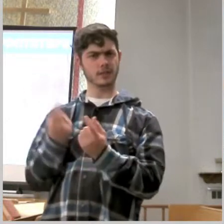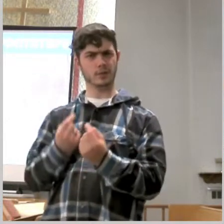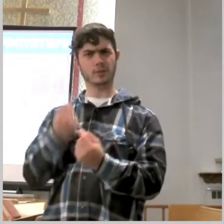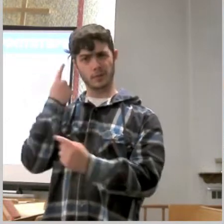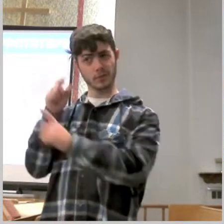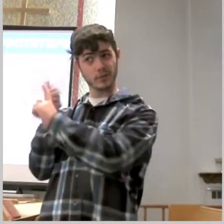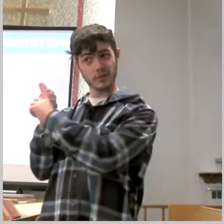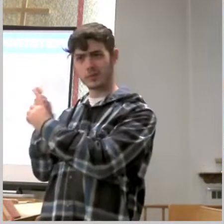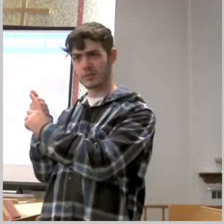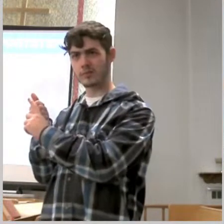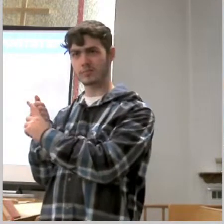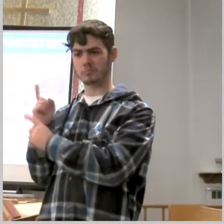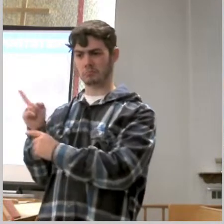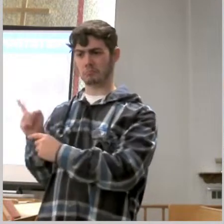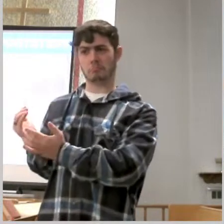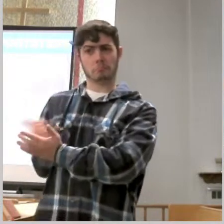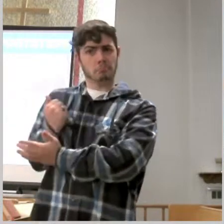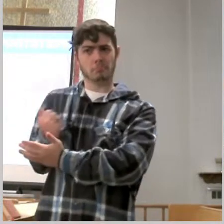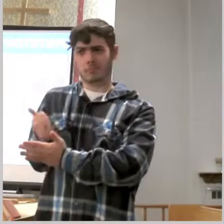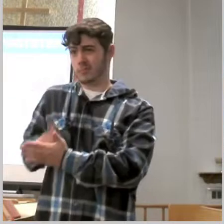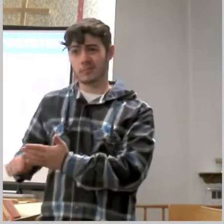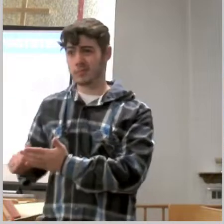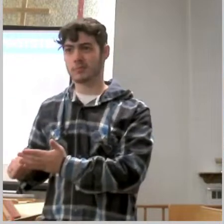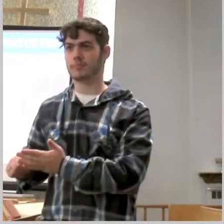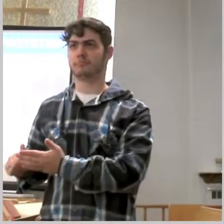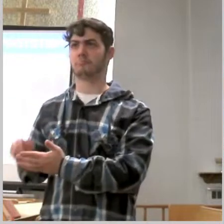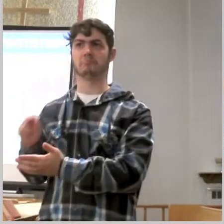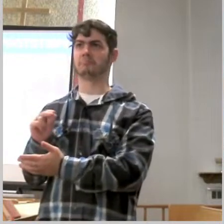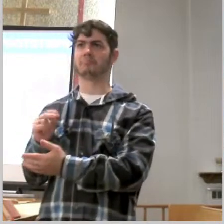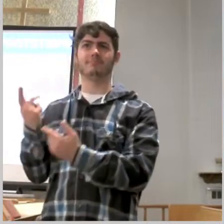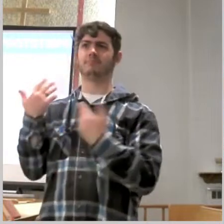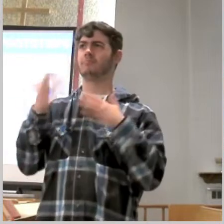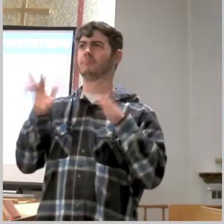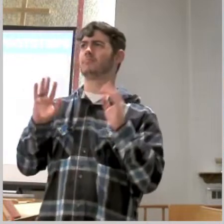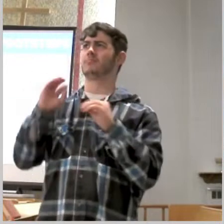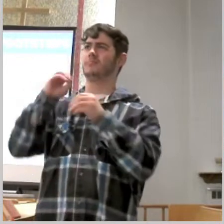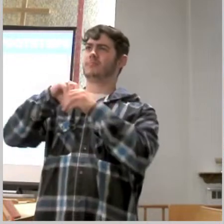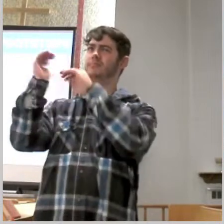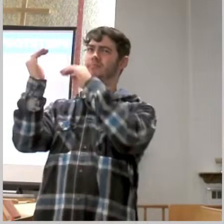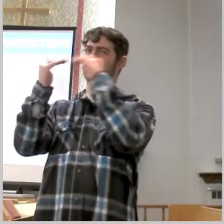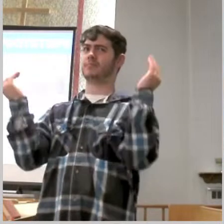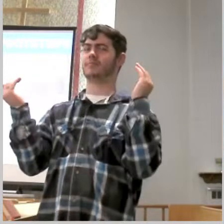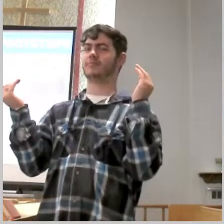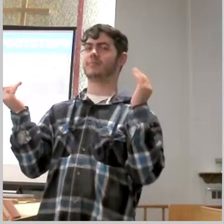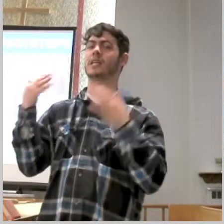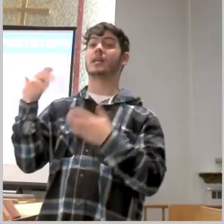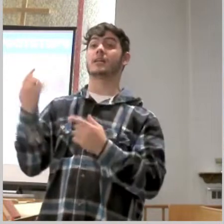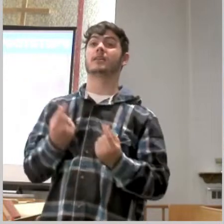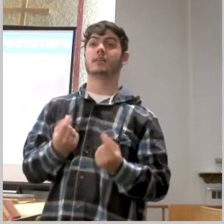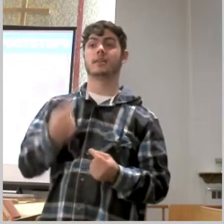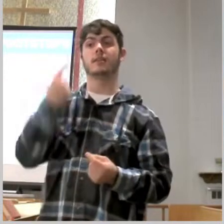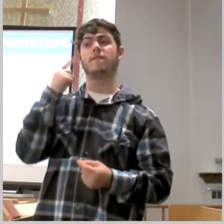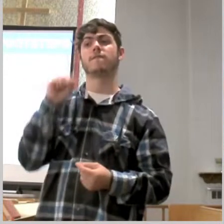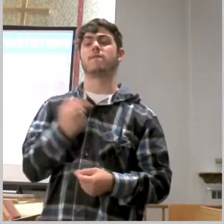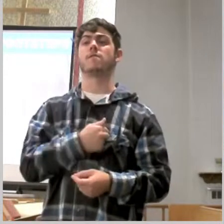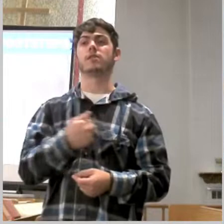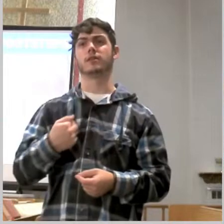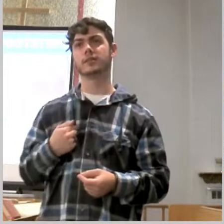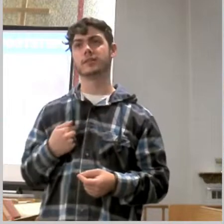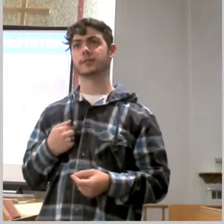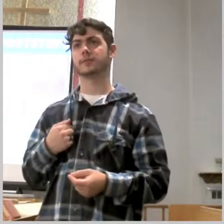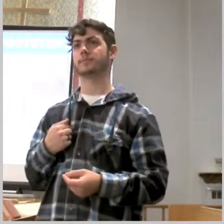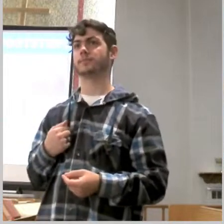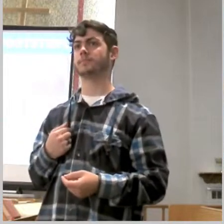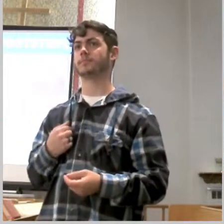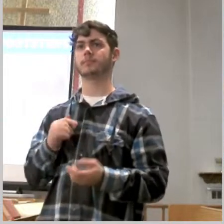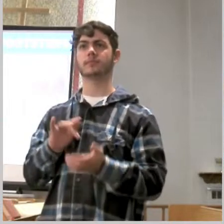didn't have anything to gain from this. He was already in heaven. But he did it for us. God didn't